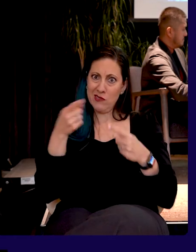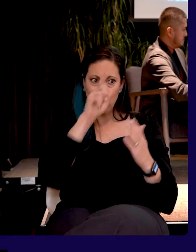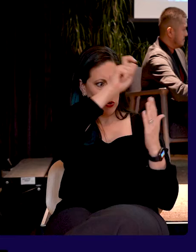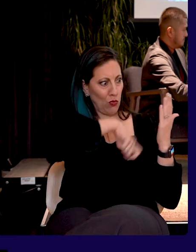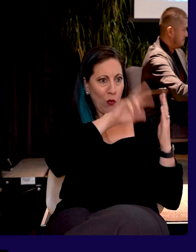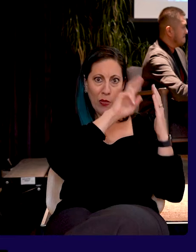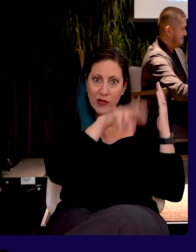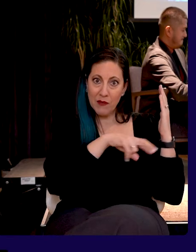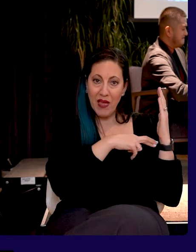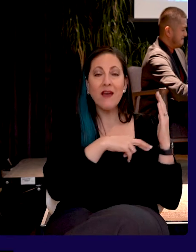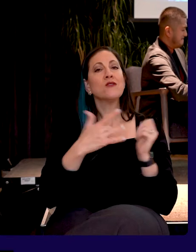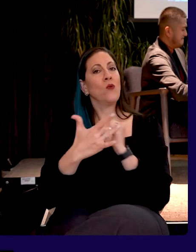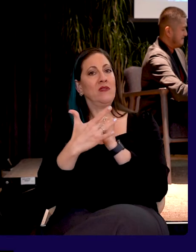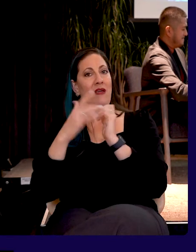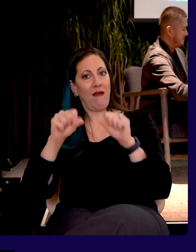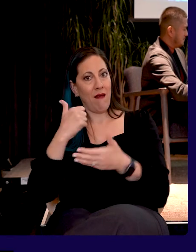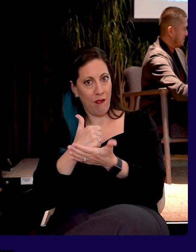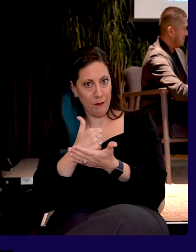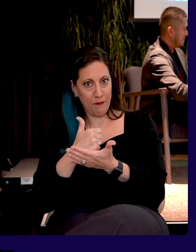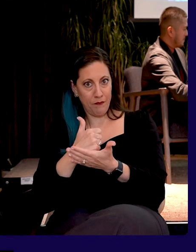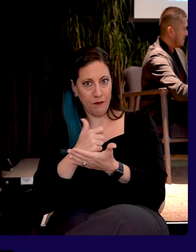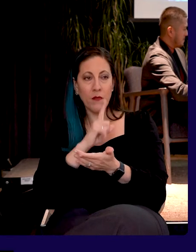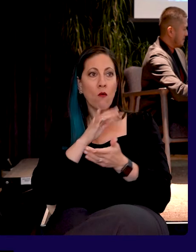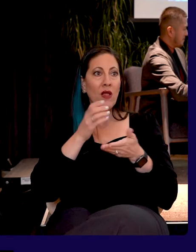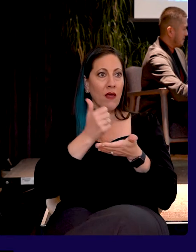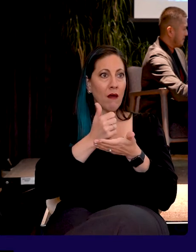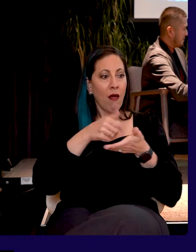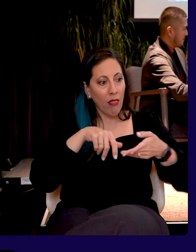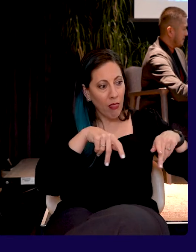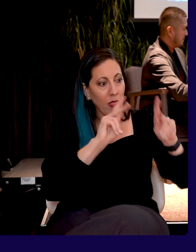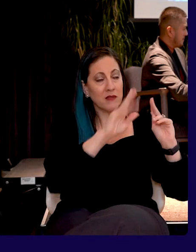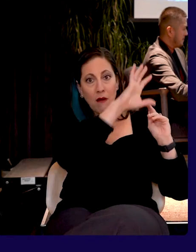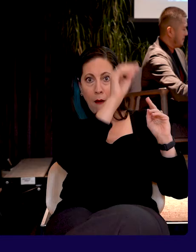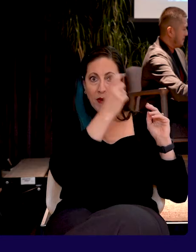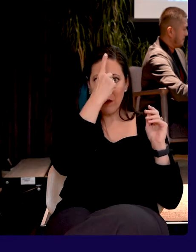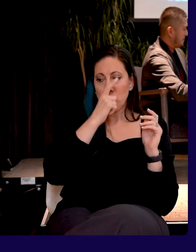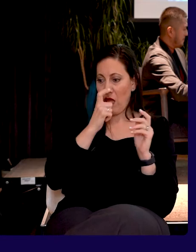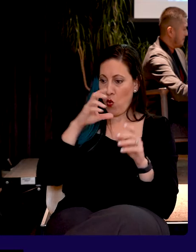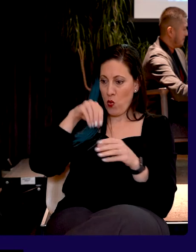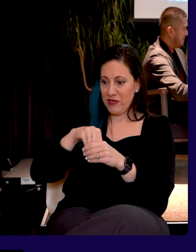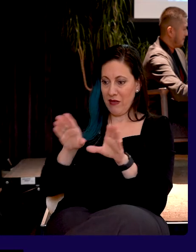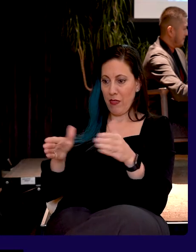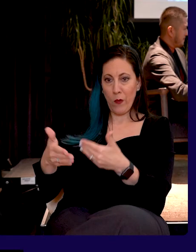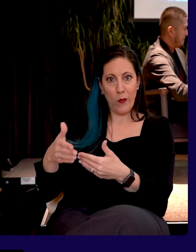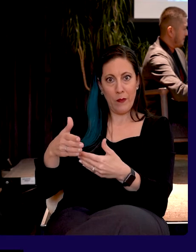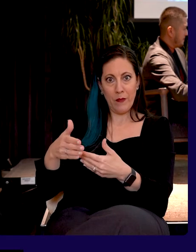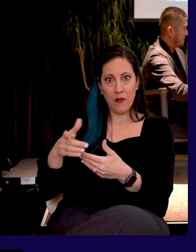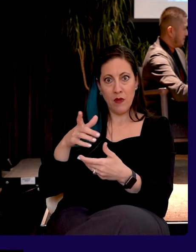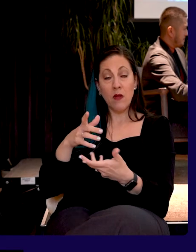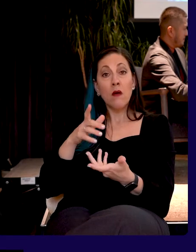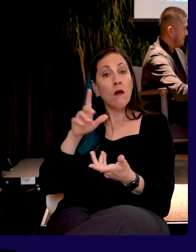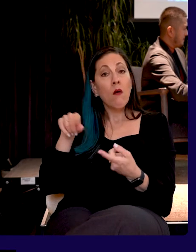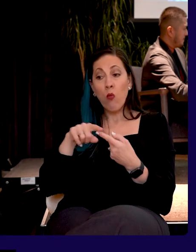where technology can help, and really allowing employers to understand who's in the room. When you think about when